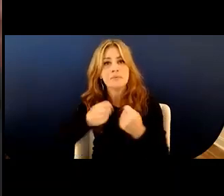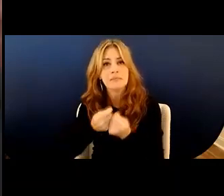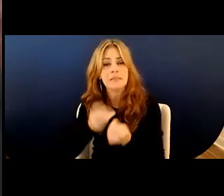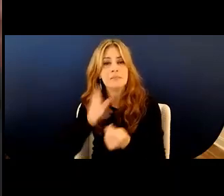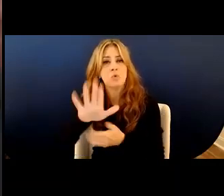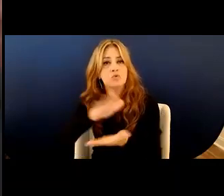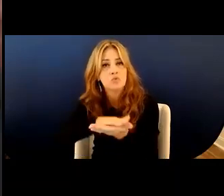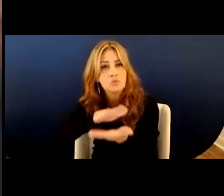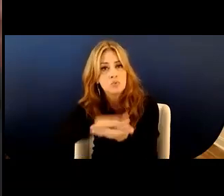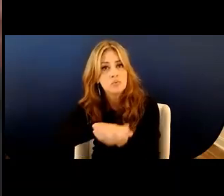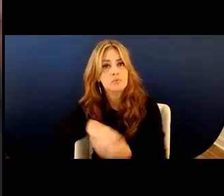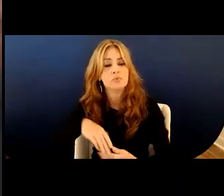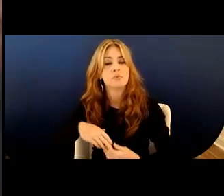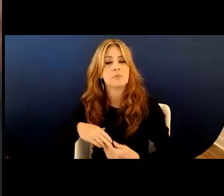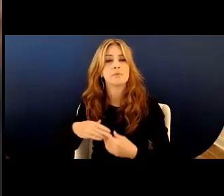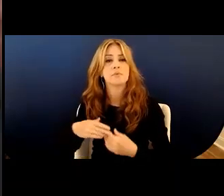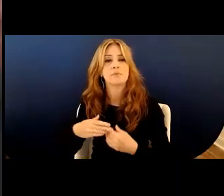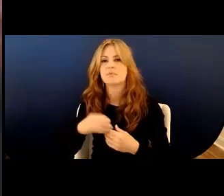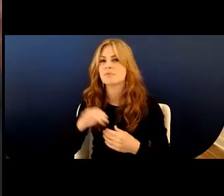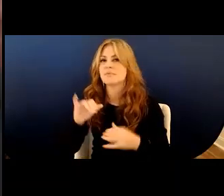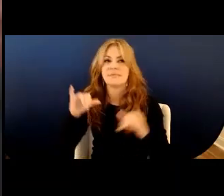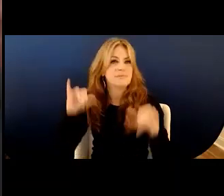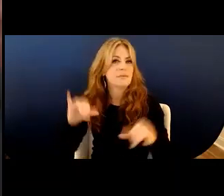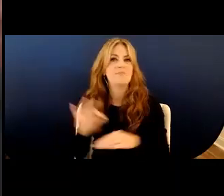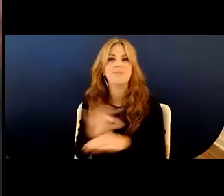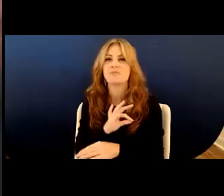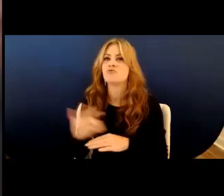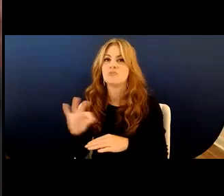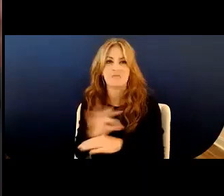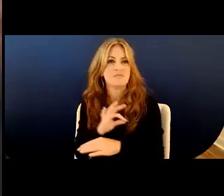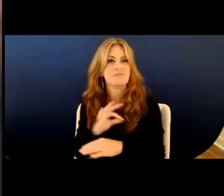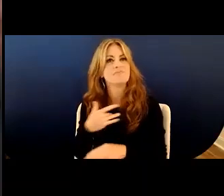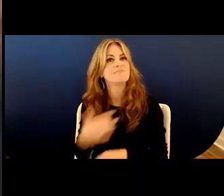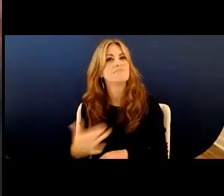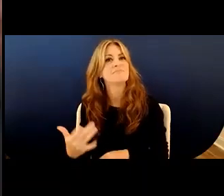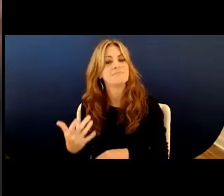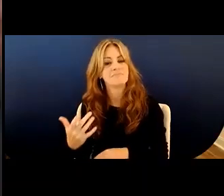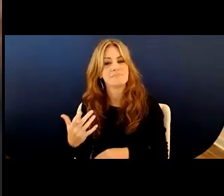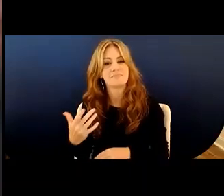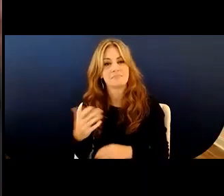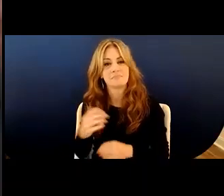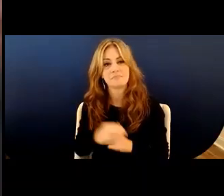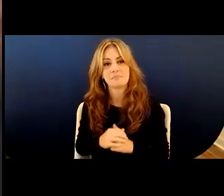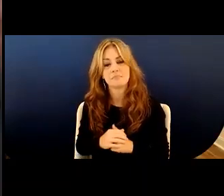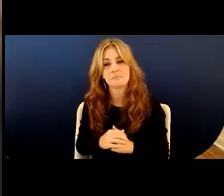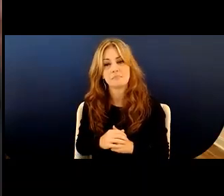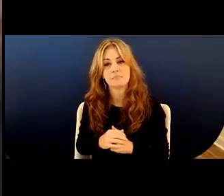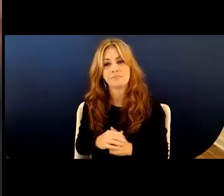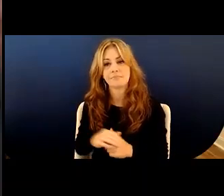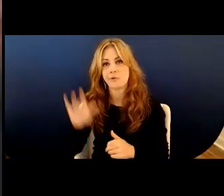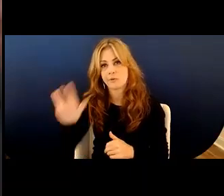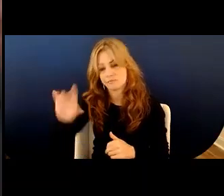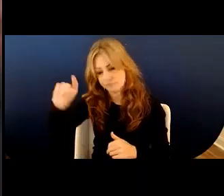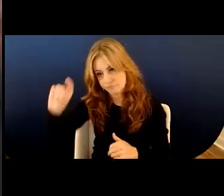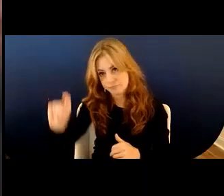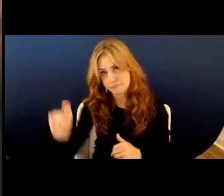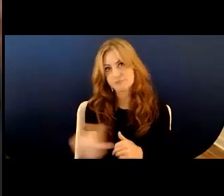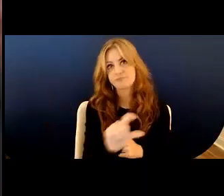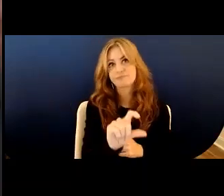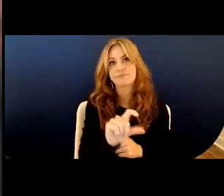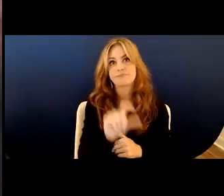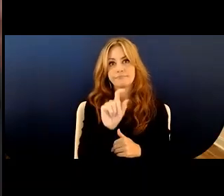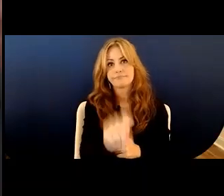institution. Same functionality as everywhere else. You just copy and paste the texts